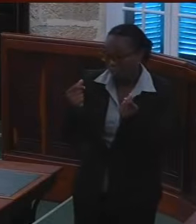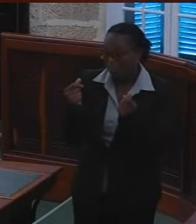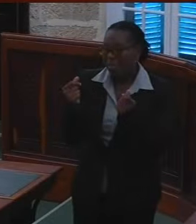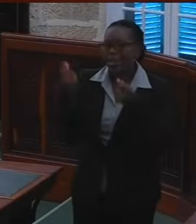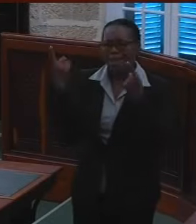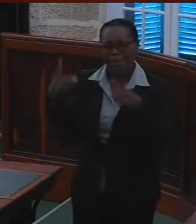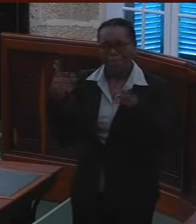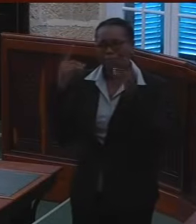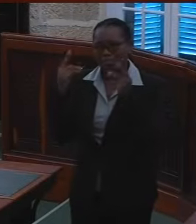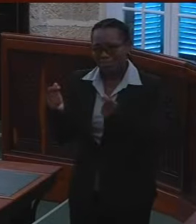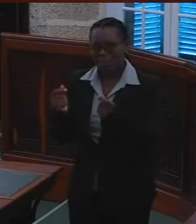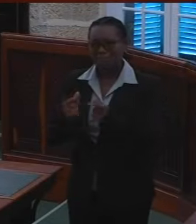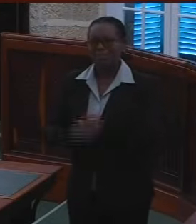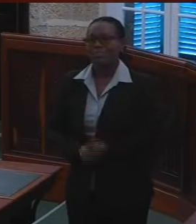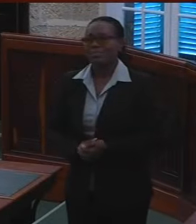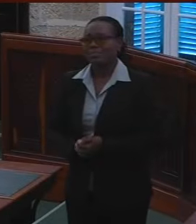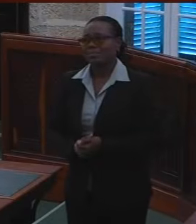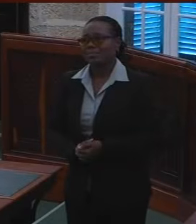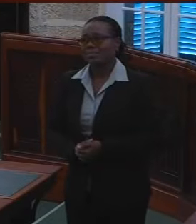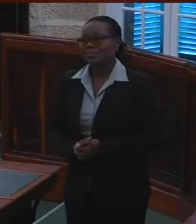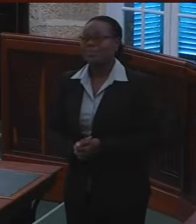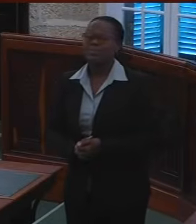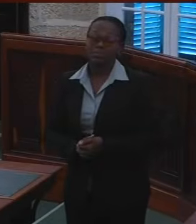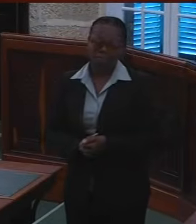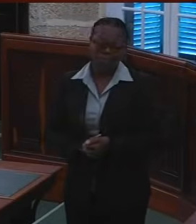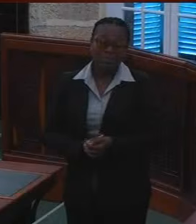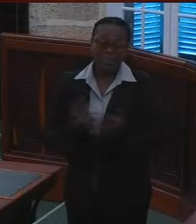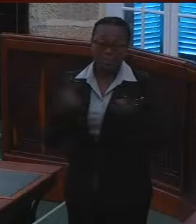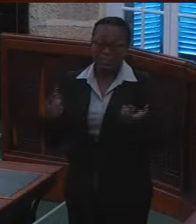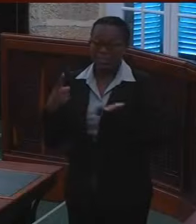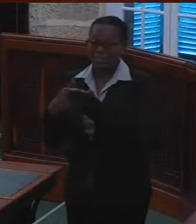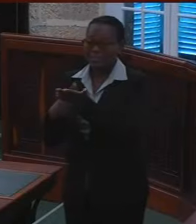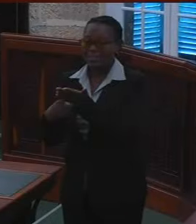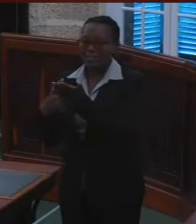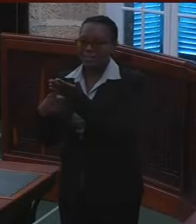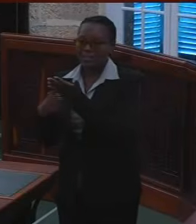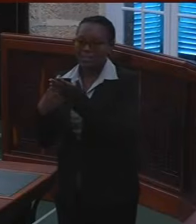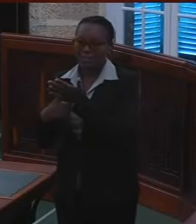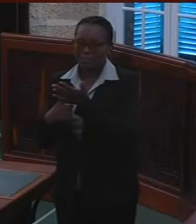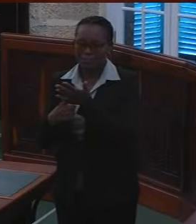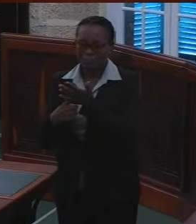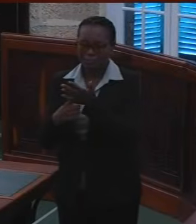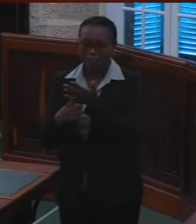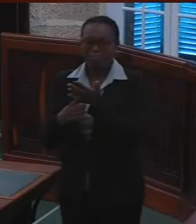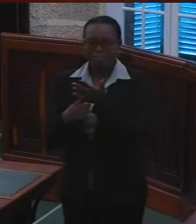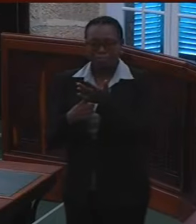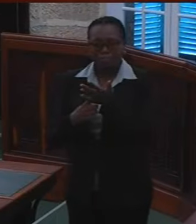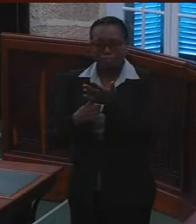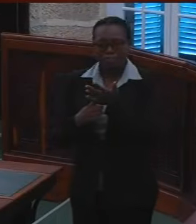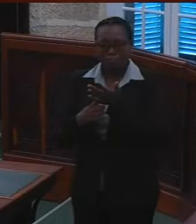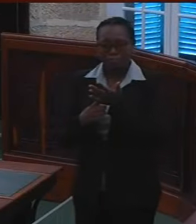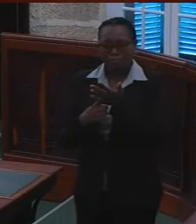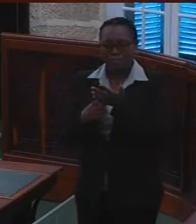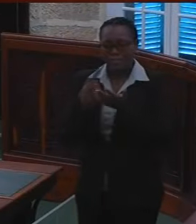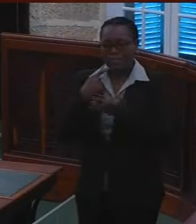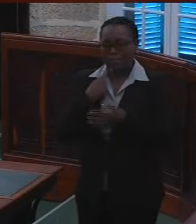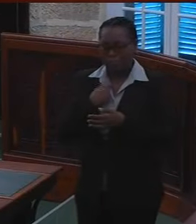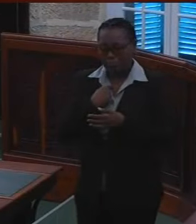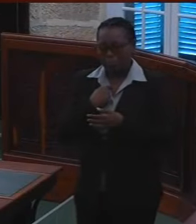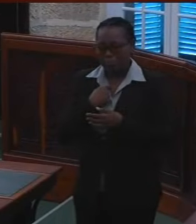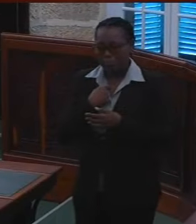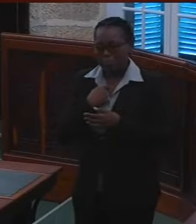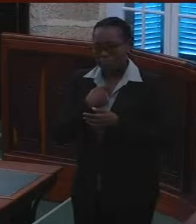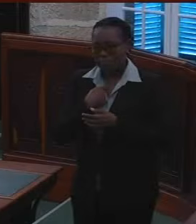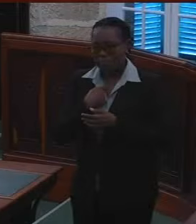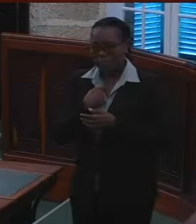sir. And so this debate is very personal to me. And those of us who